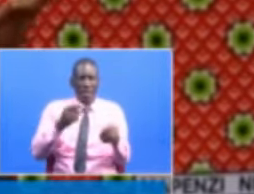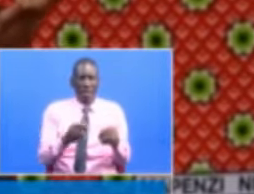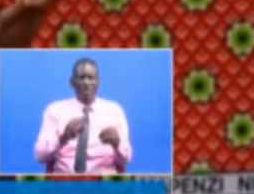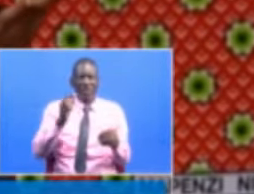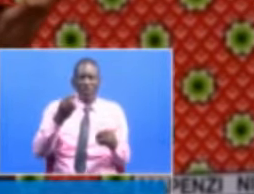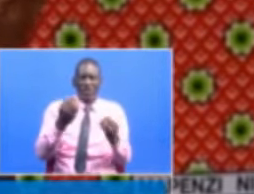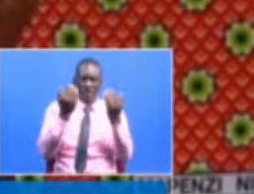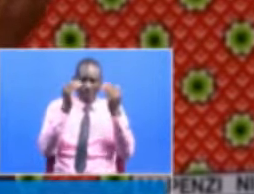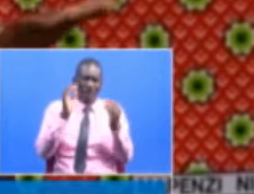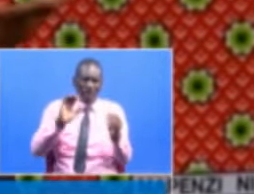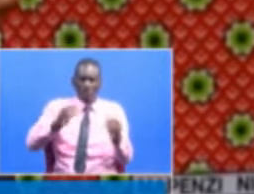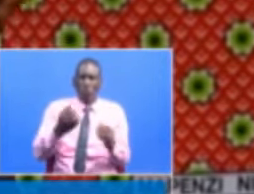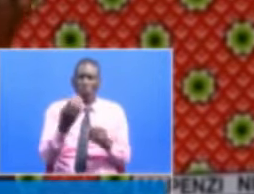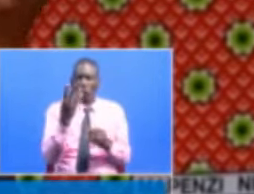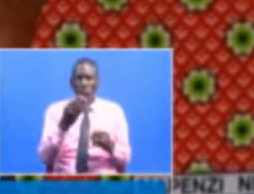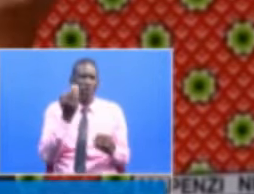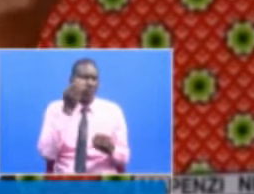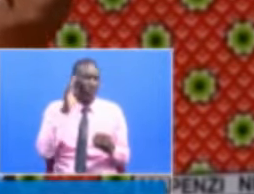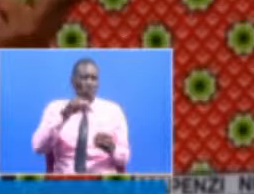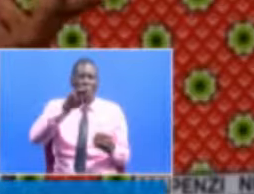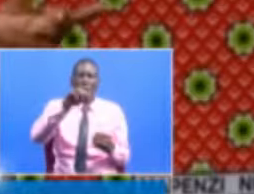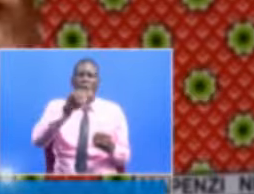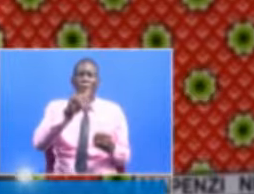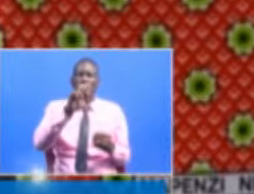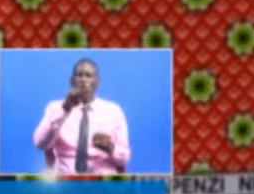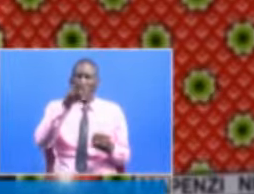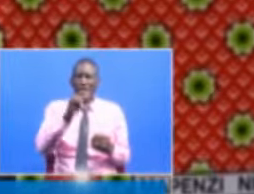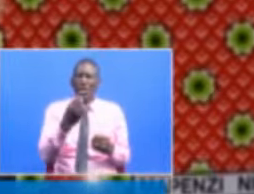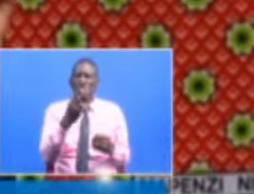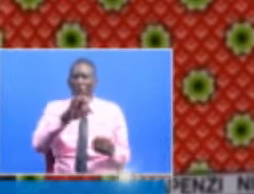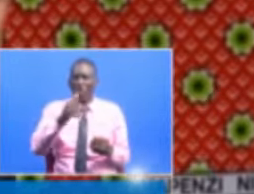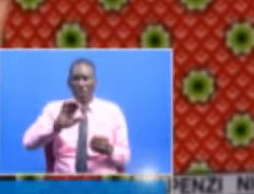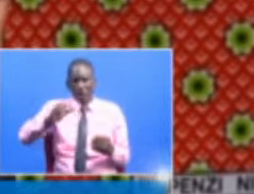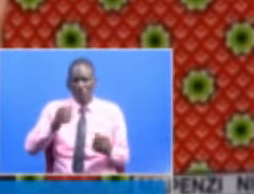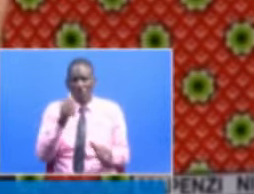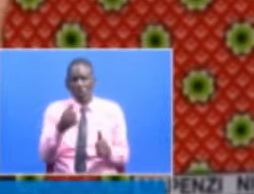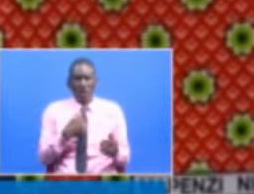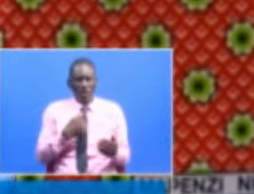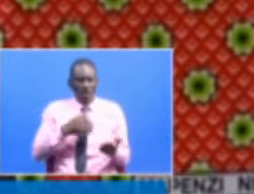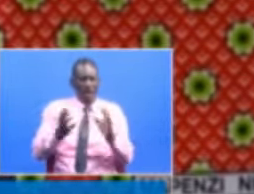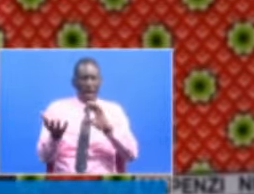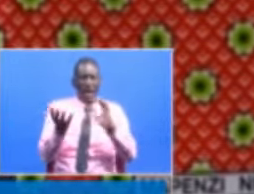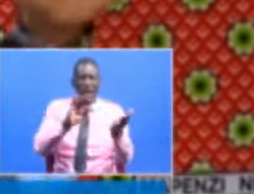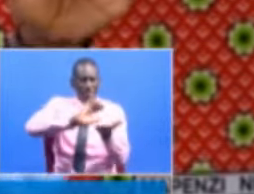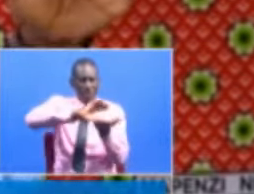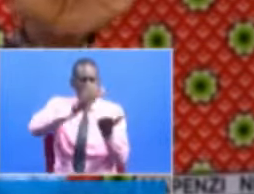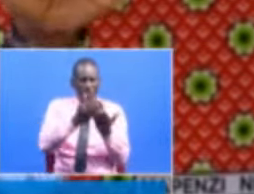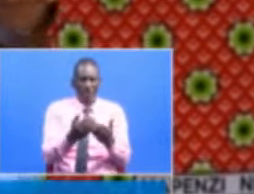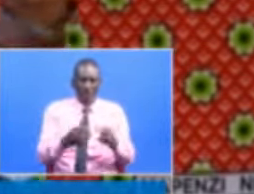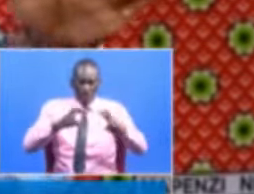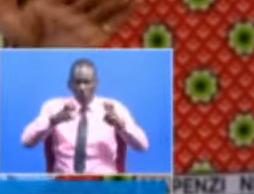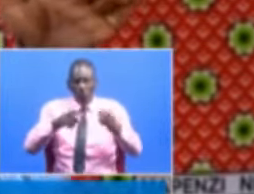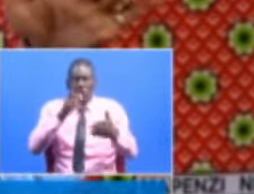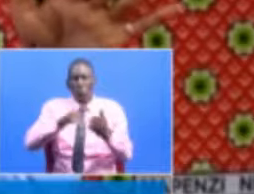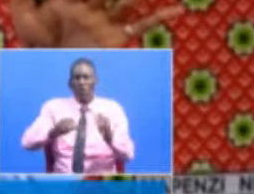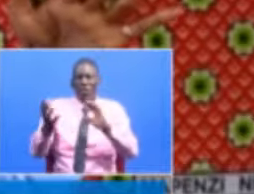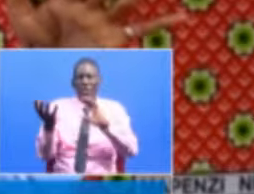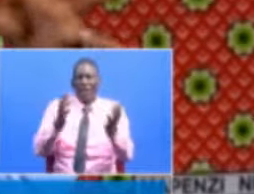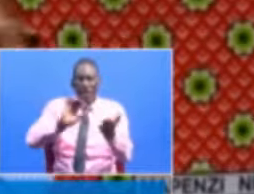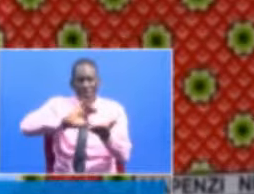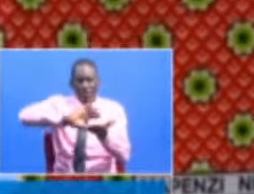four. There was Isiolo, Makueni, and two others that had a climate fund. When you look at what the climate fund was able to do